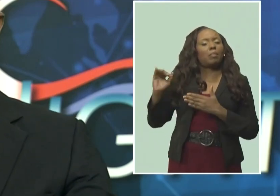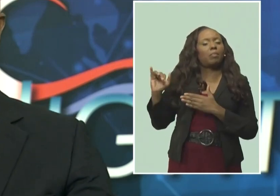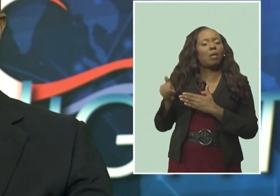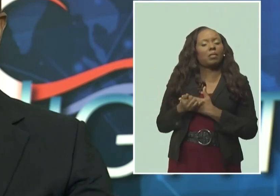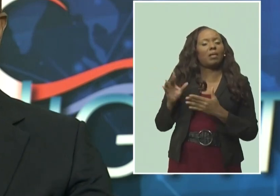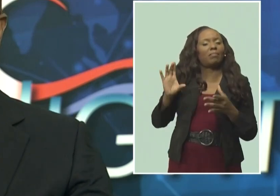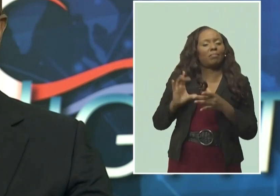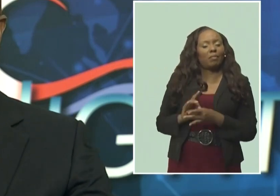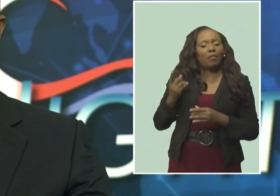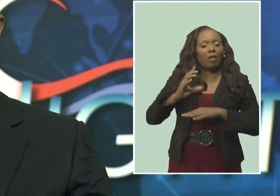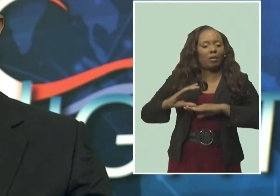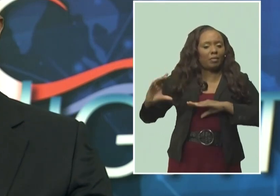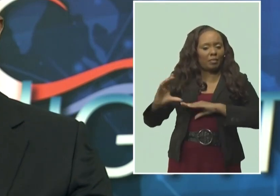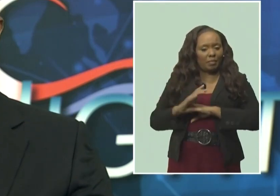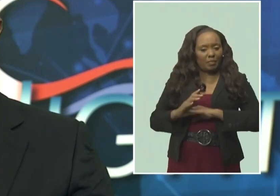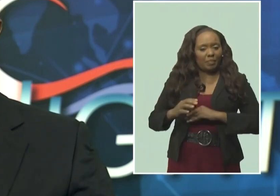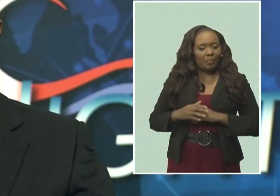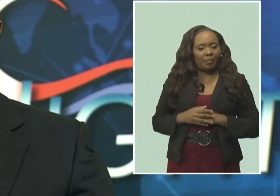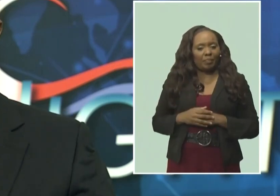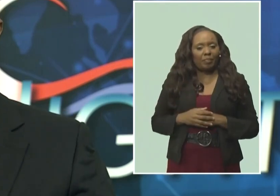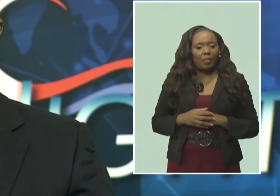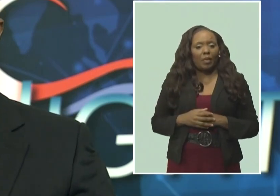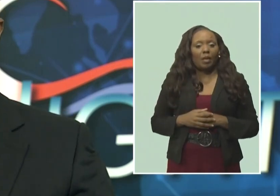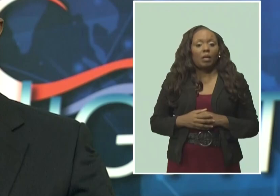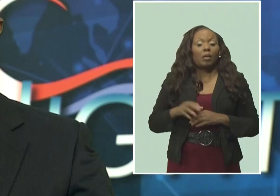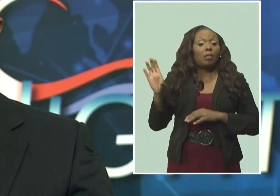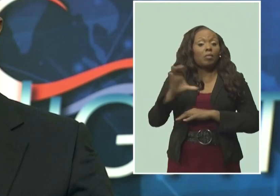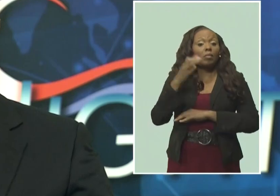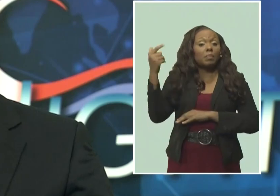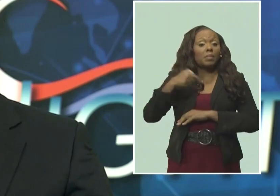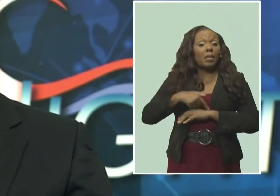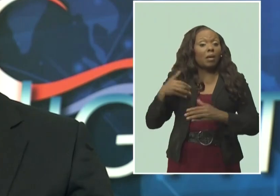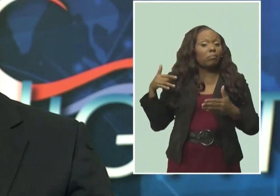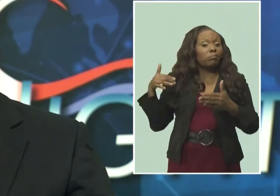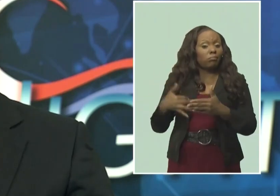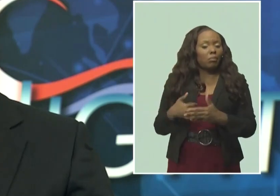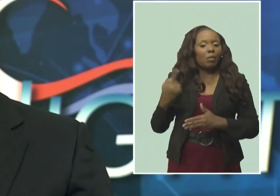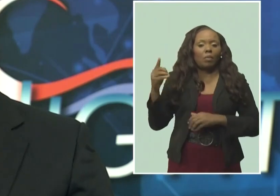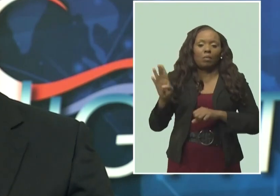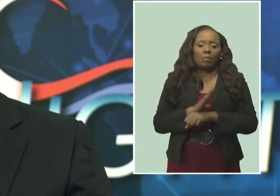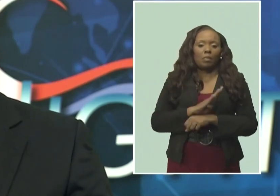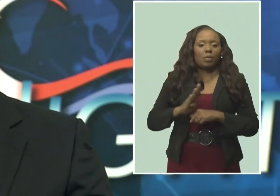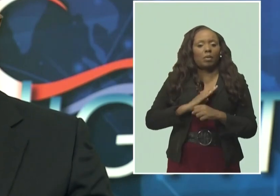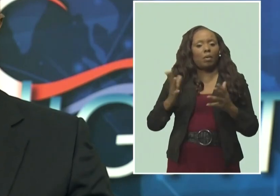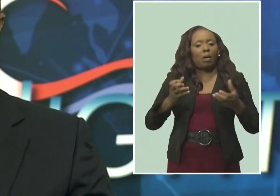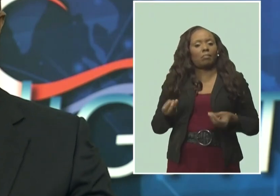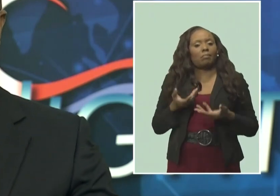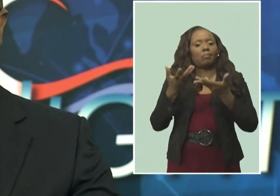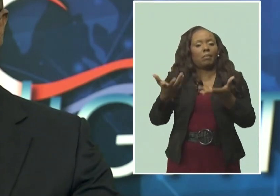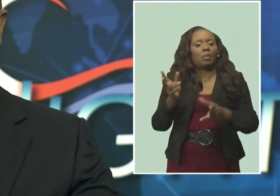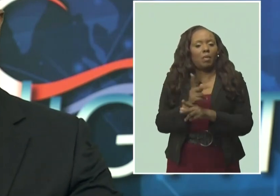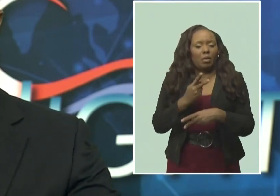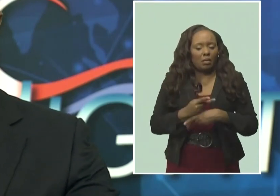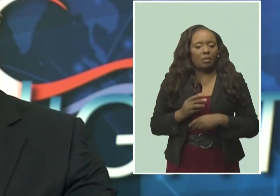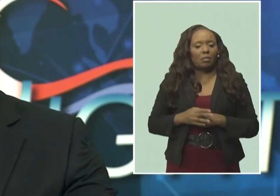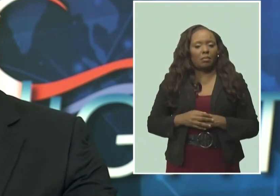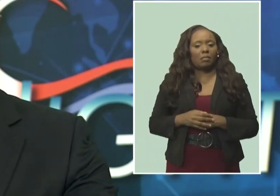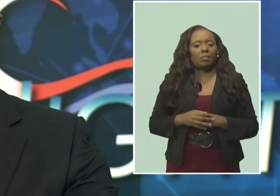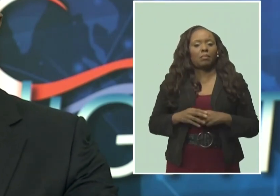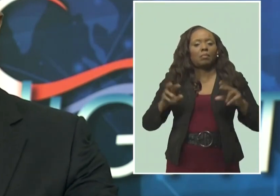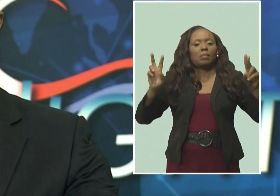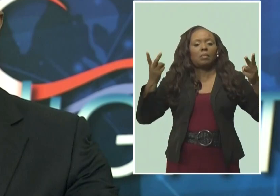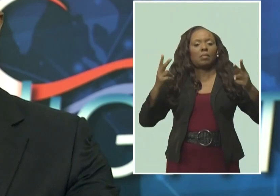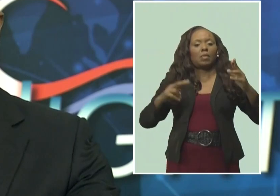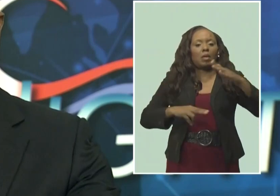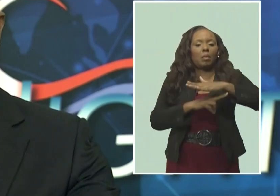the Yuletide season approaches, at least one popular business is finding novel ways to get its products to customers. It's Bridgetown Duty